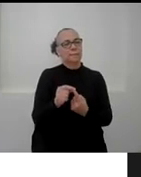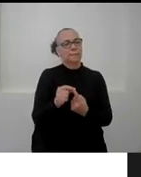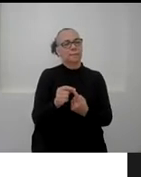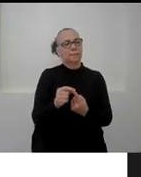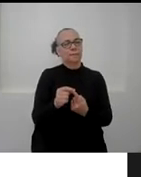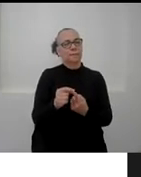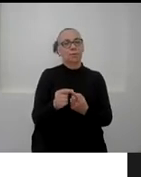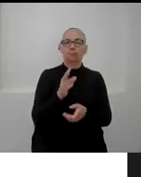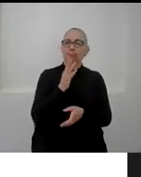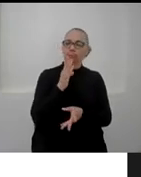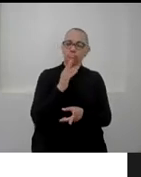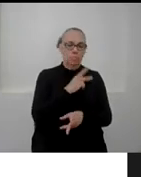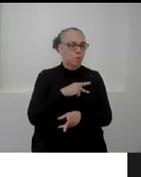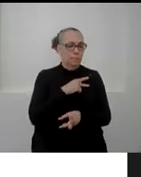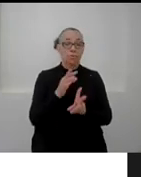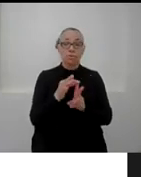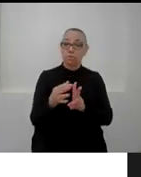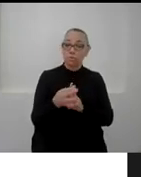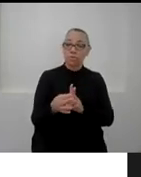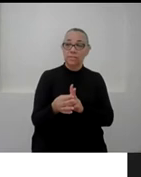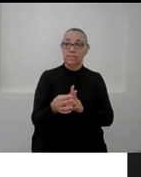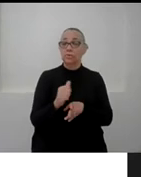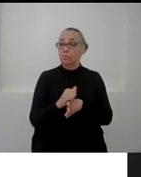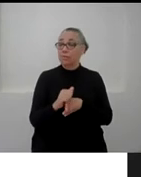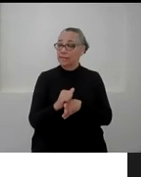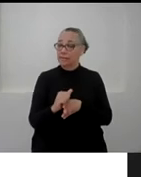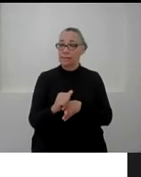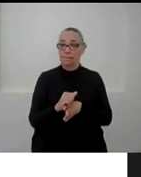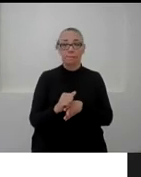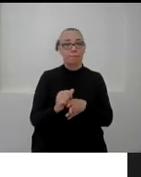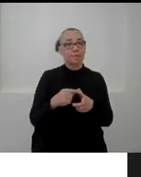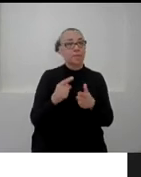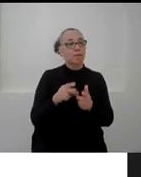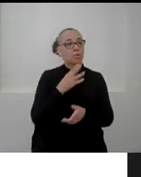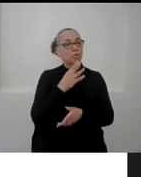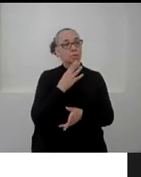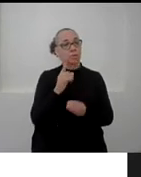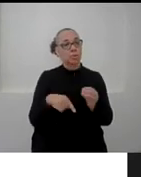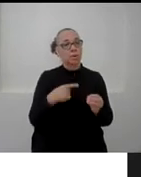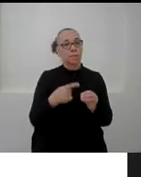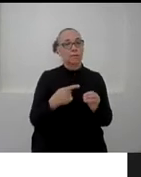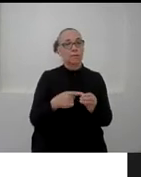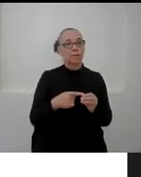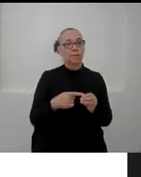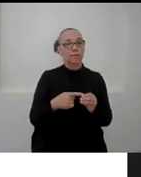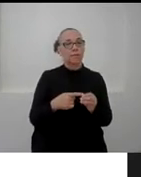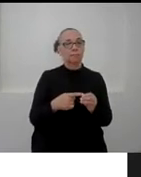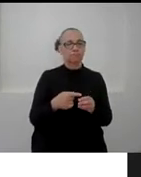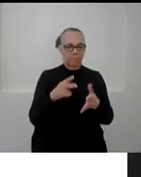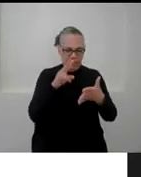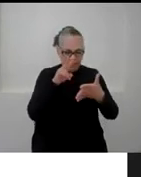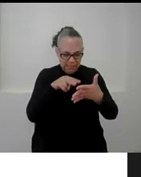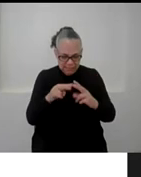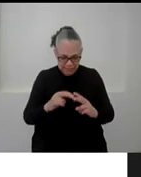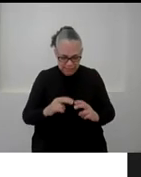exercising personal choices. And then to talk a little bit about looking at the systems level